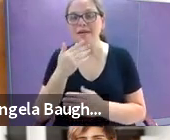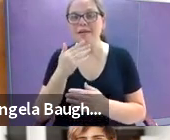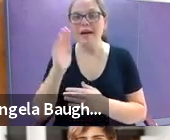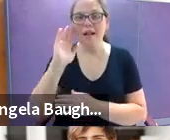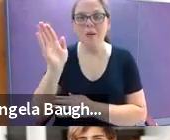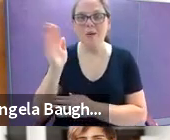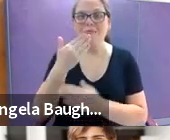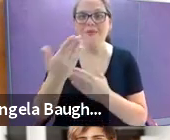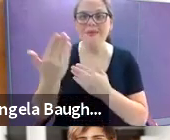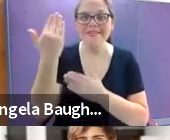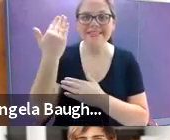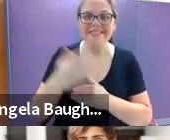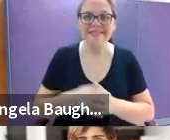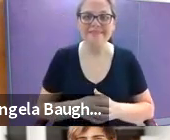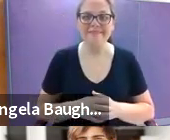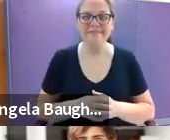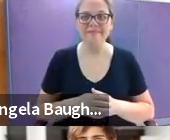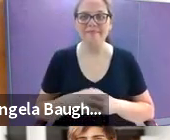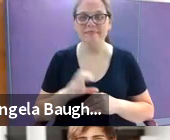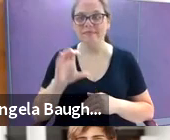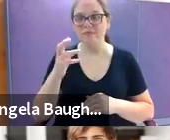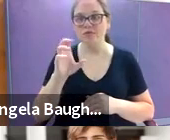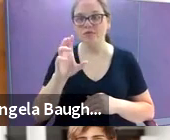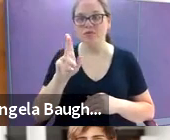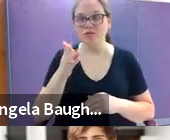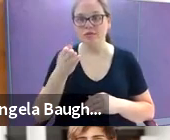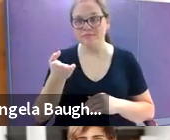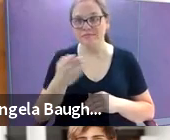morning. Good morning. Chuck?